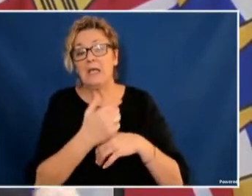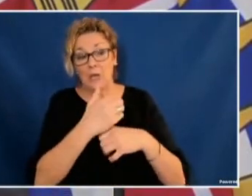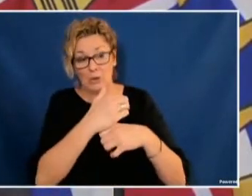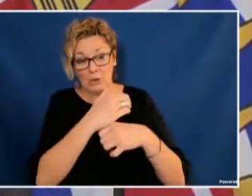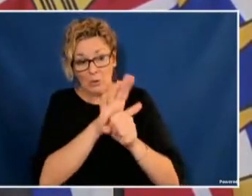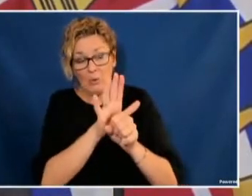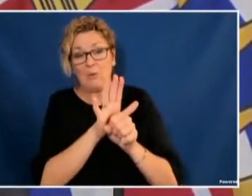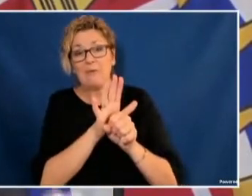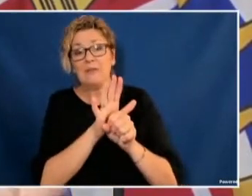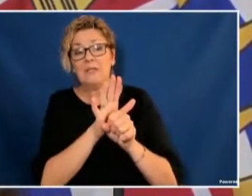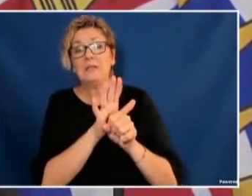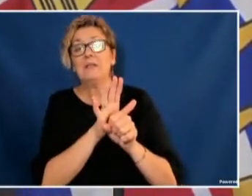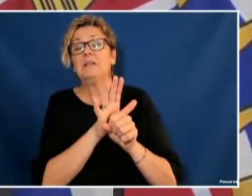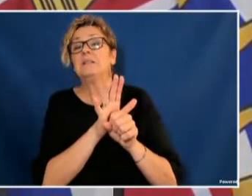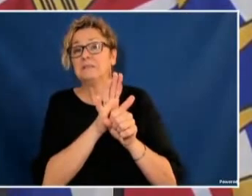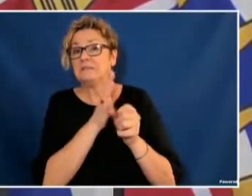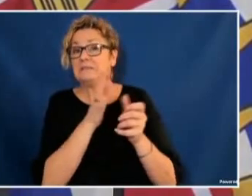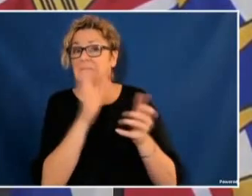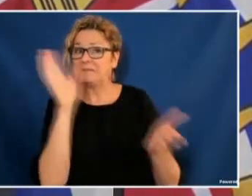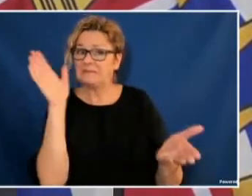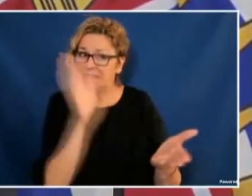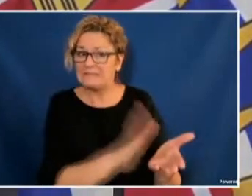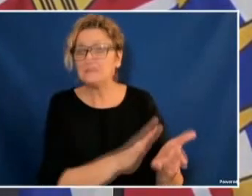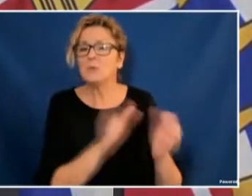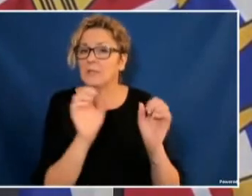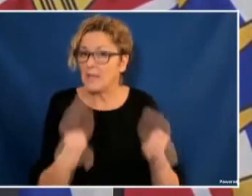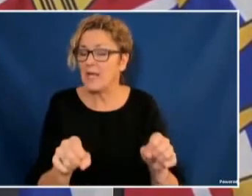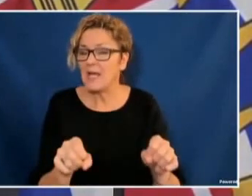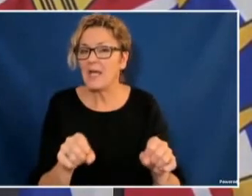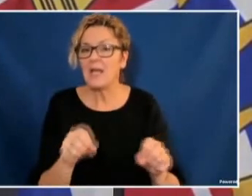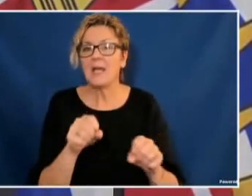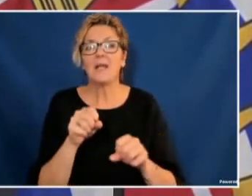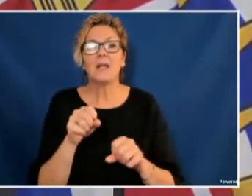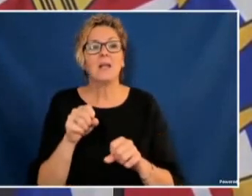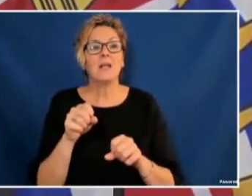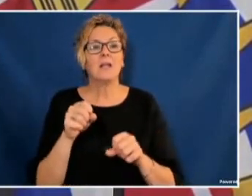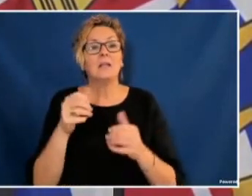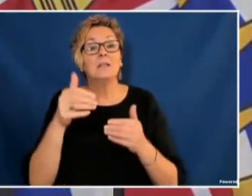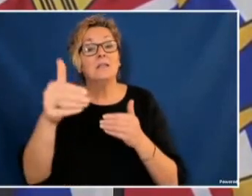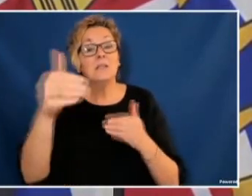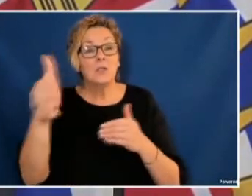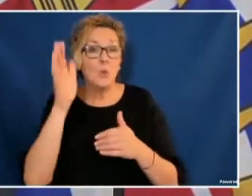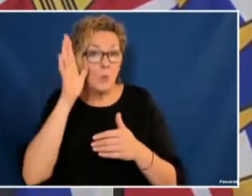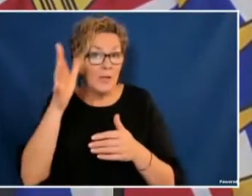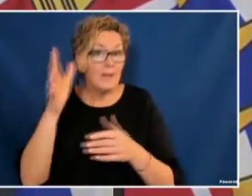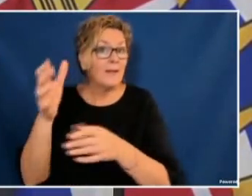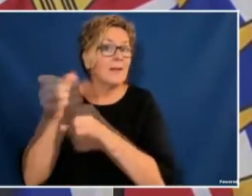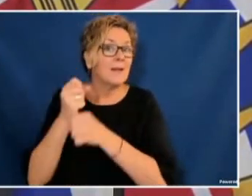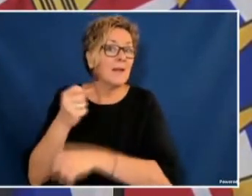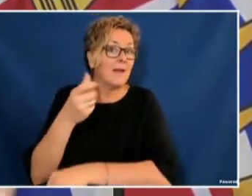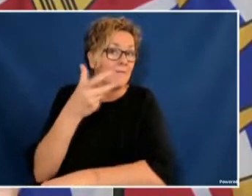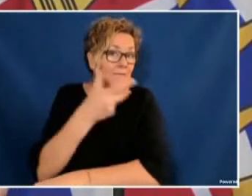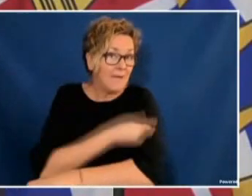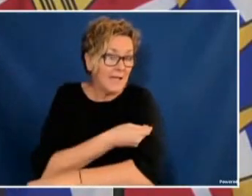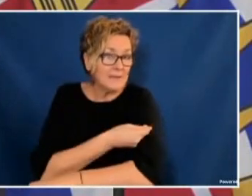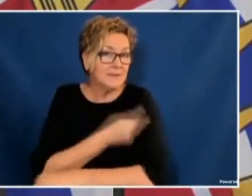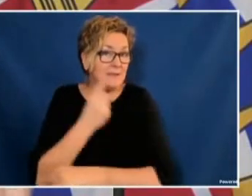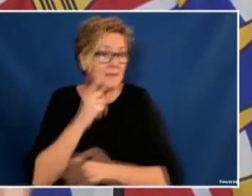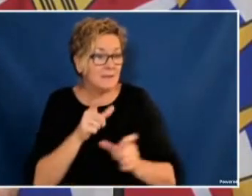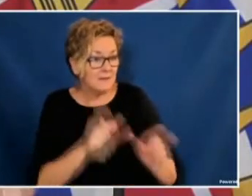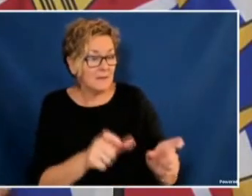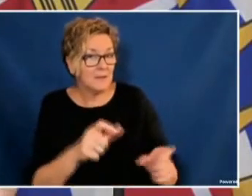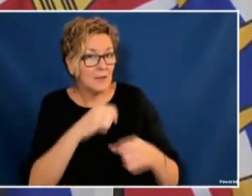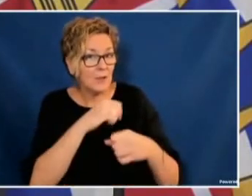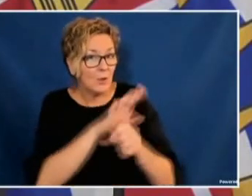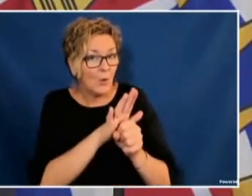your family, go to a local place, but follow the rules. And that protects us all and keeps us all safe and allows the restaurants